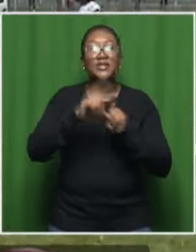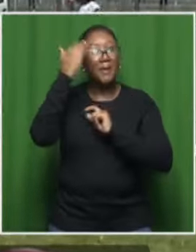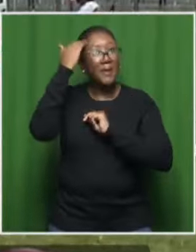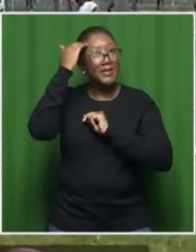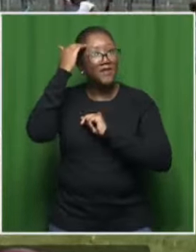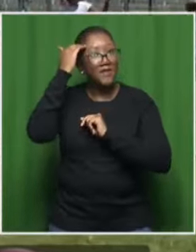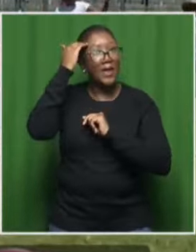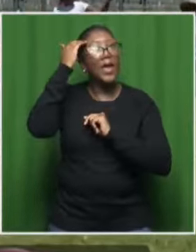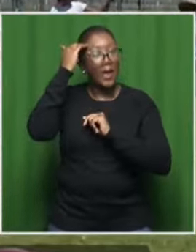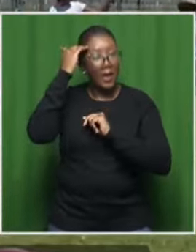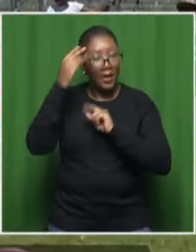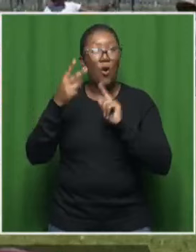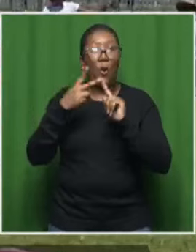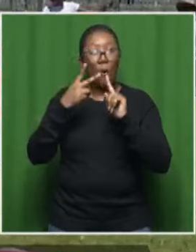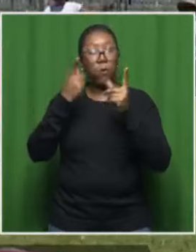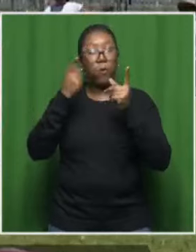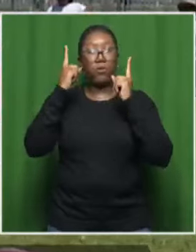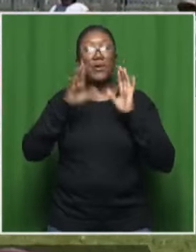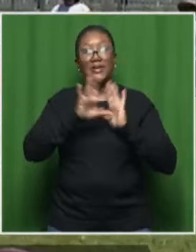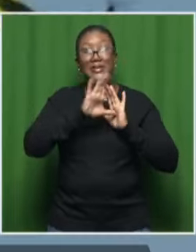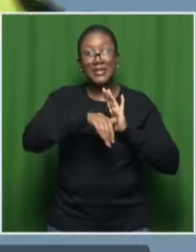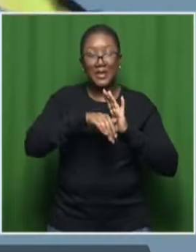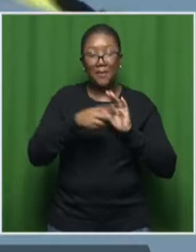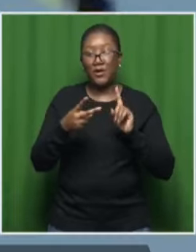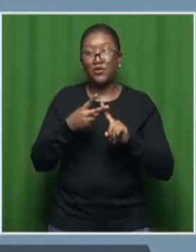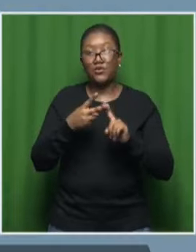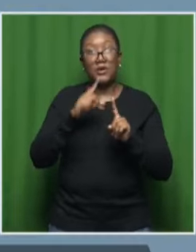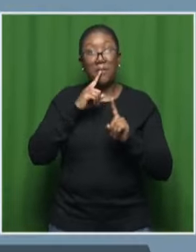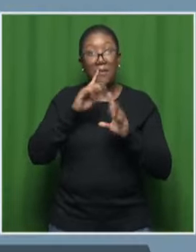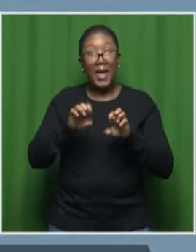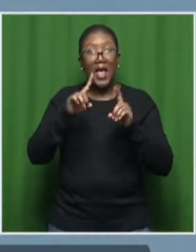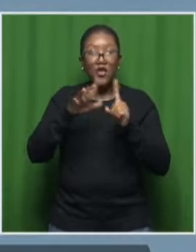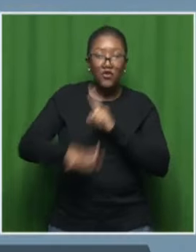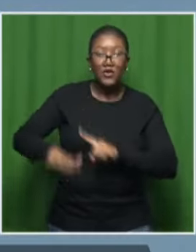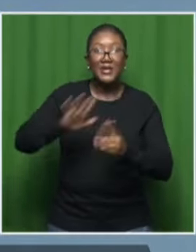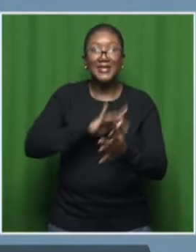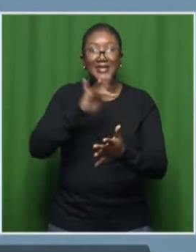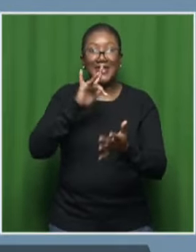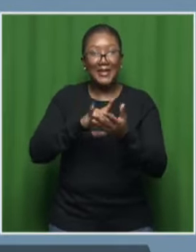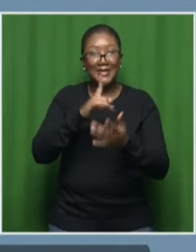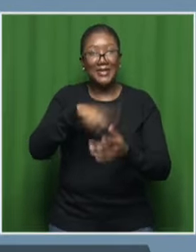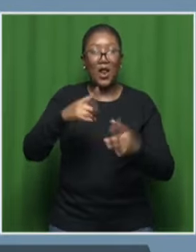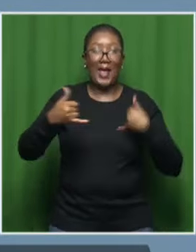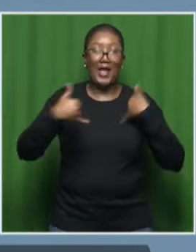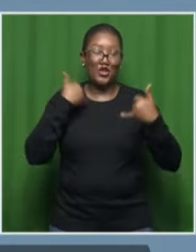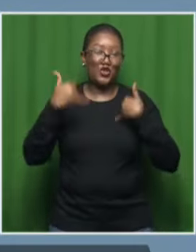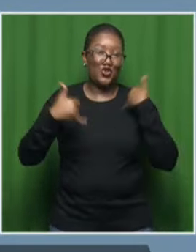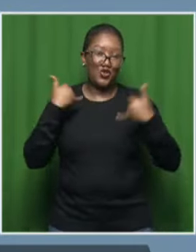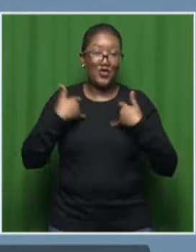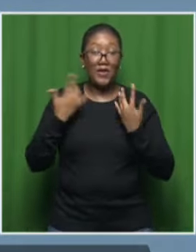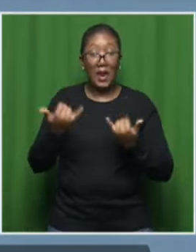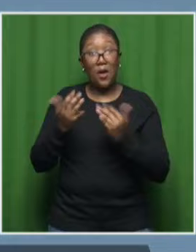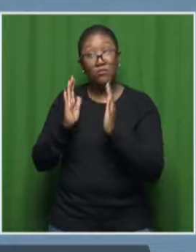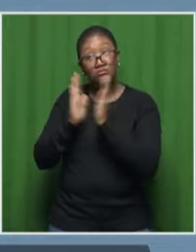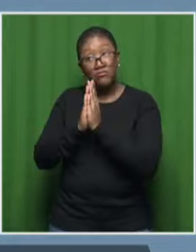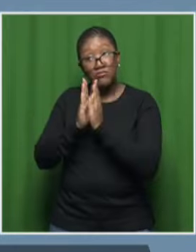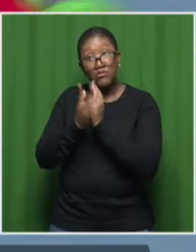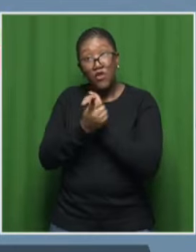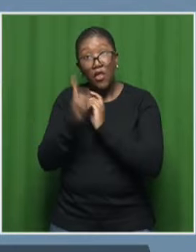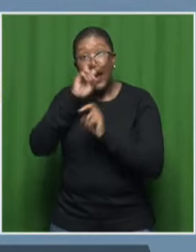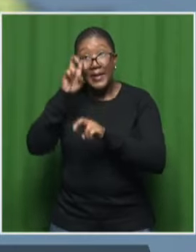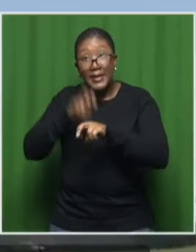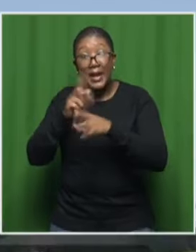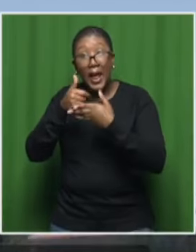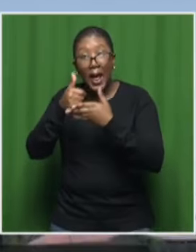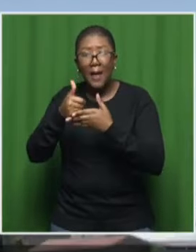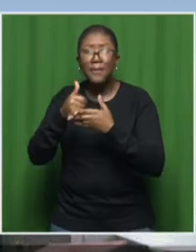disabilities and those from mainstream Educare centers to enjoy fun in the sun. It's urged those needing help to make use of its free